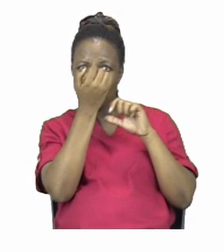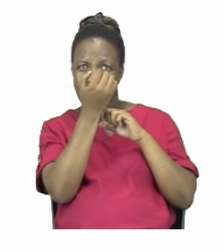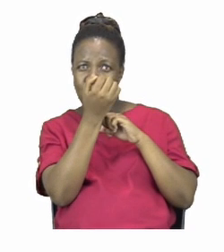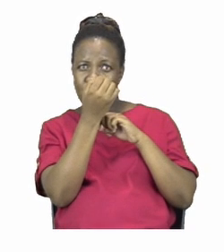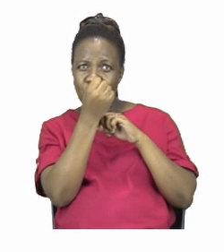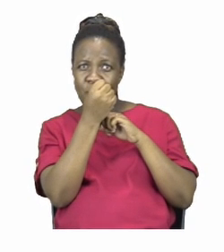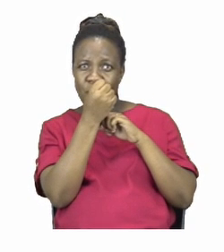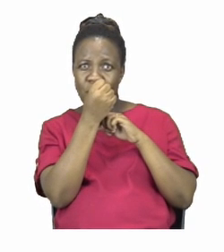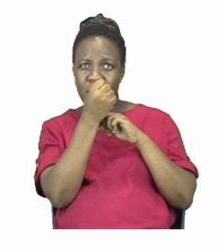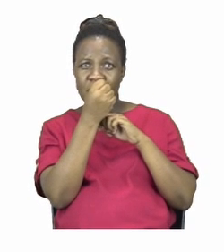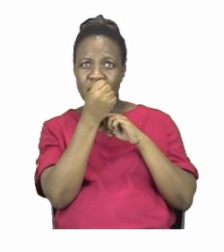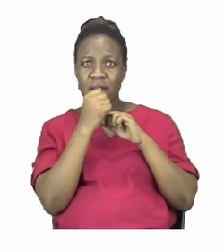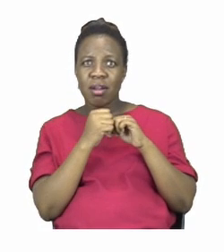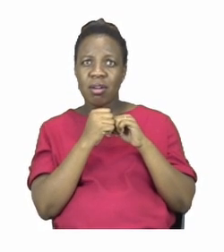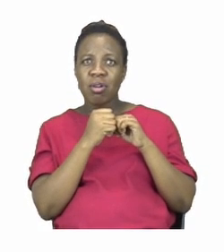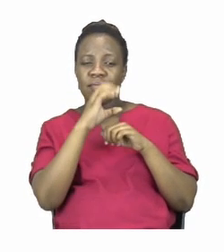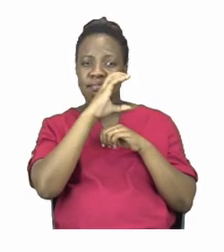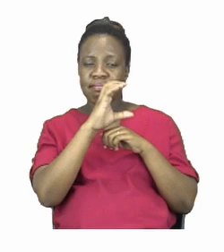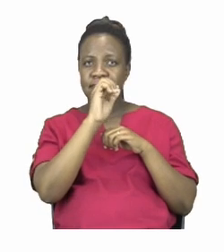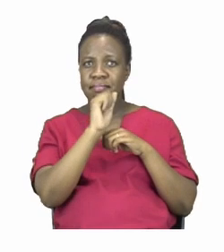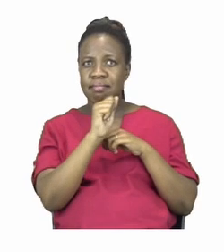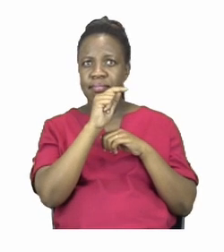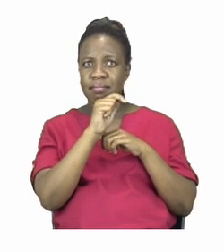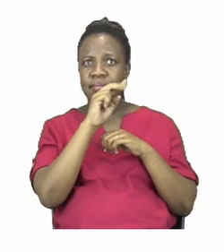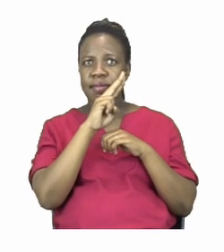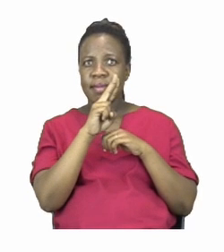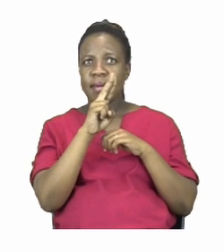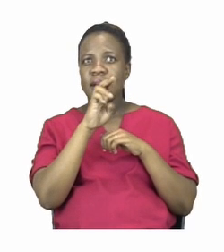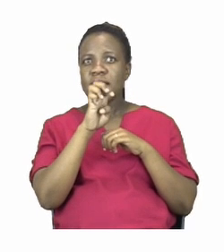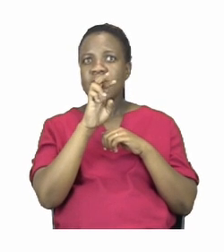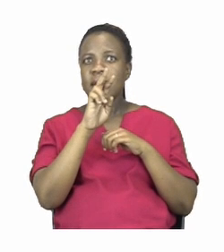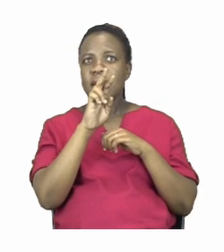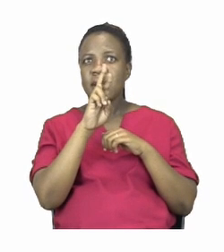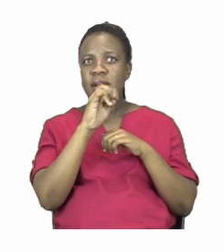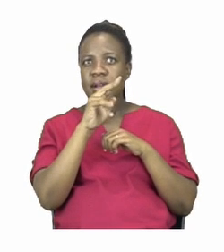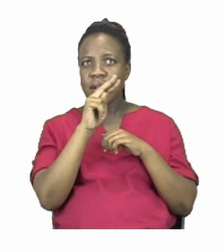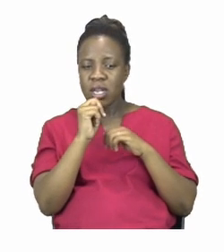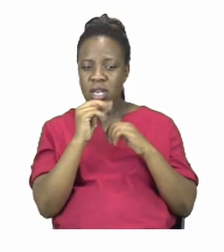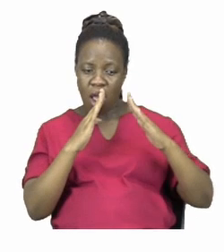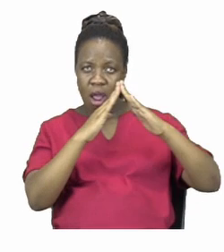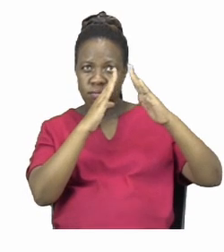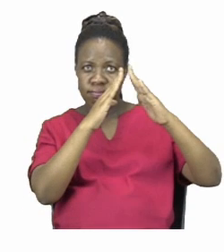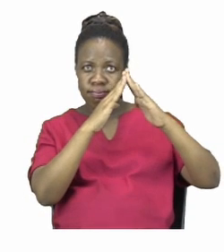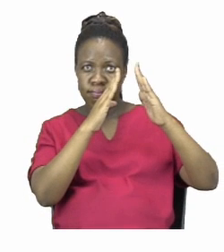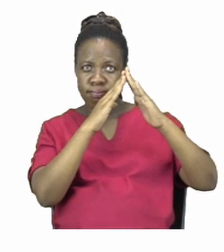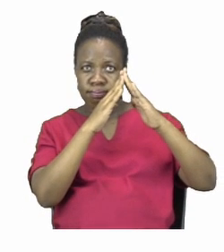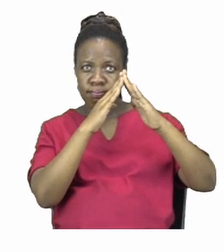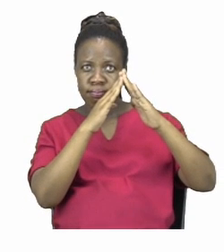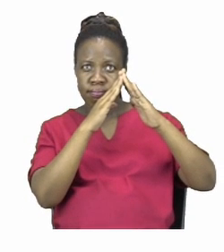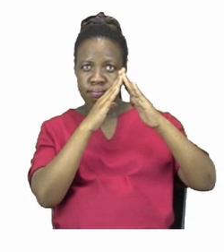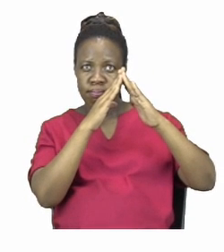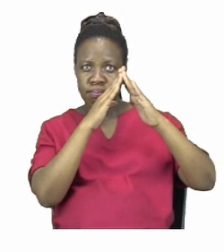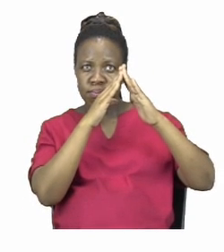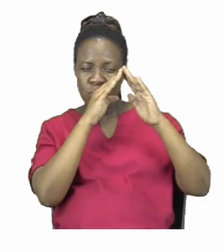Can you point to Catherine's house? Good job. Now right across the road from Catherine's